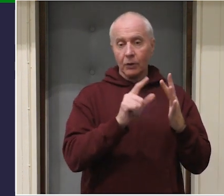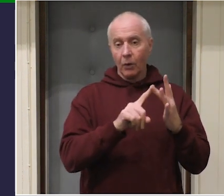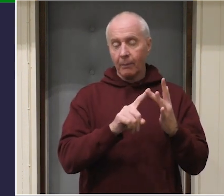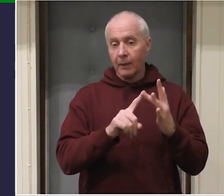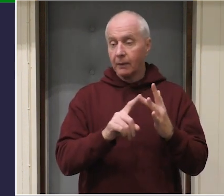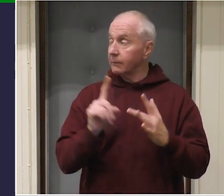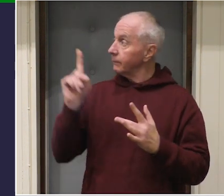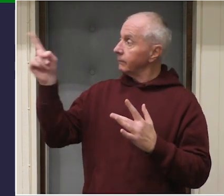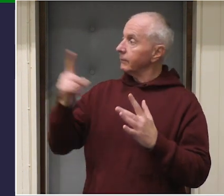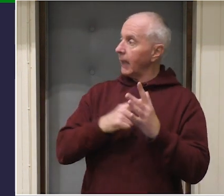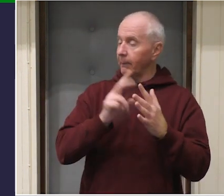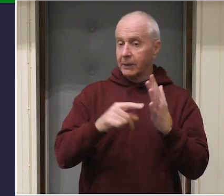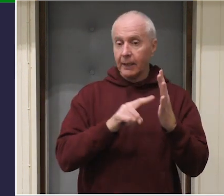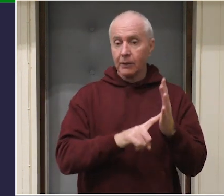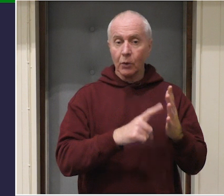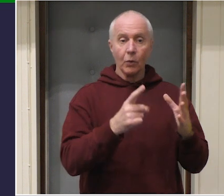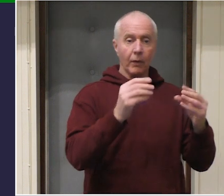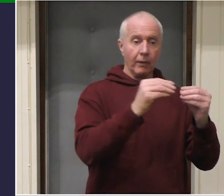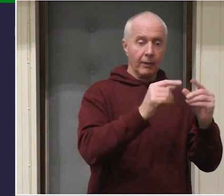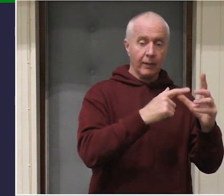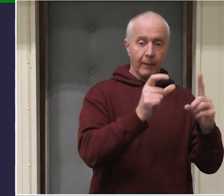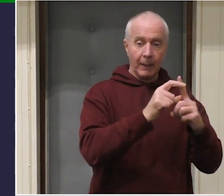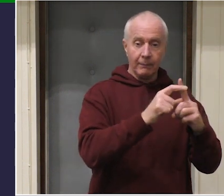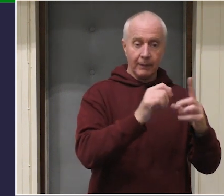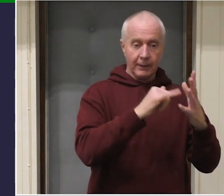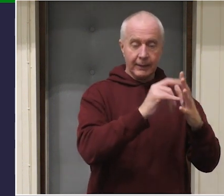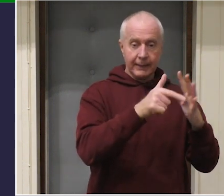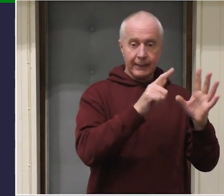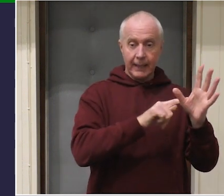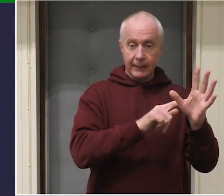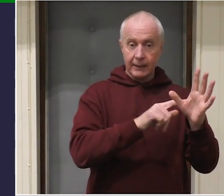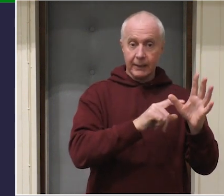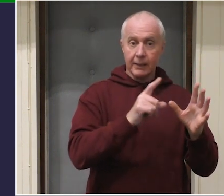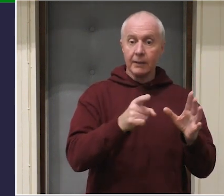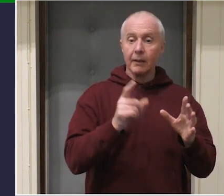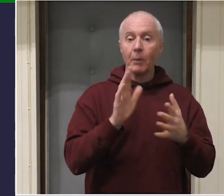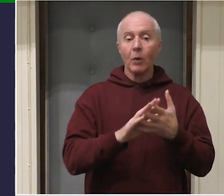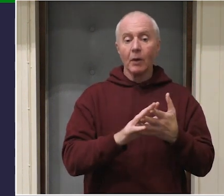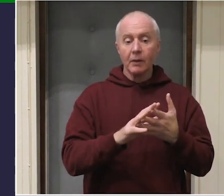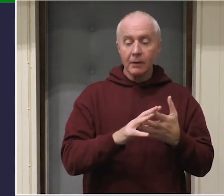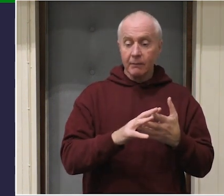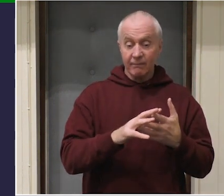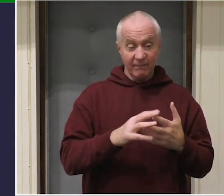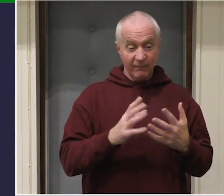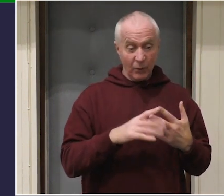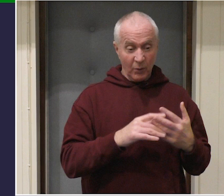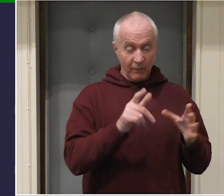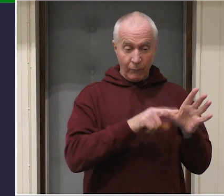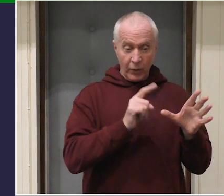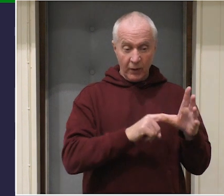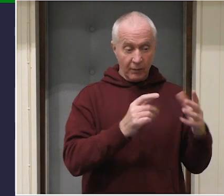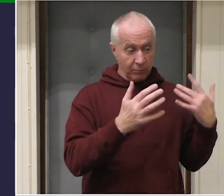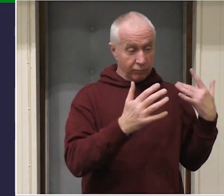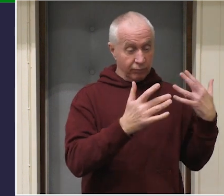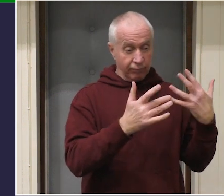Magna Syntaxis, the Great Treatise. But it was lost to the Western world for hundreds of years during the early Middle